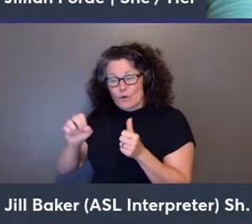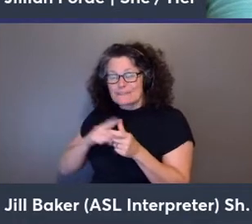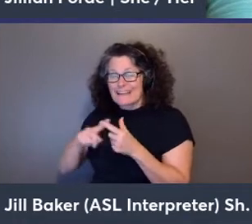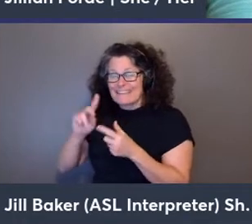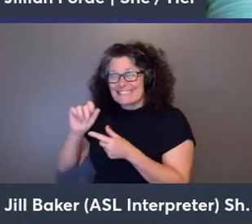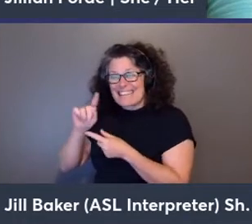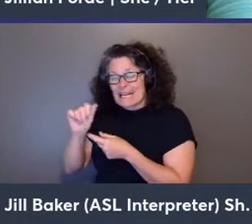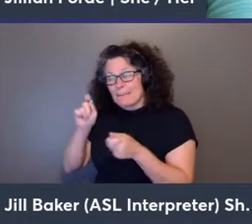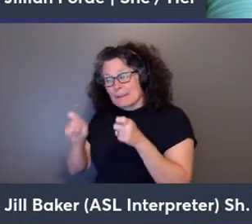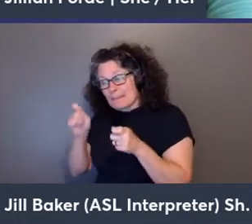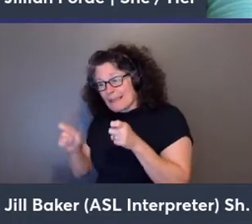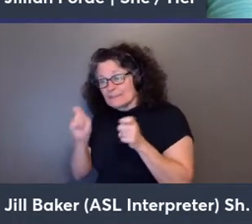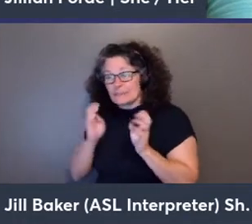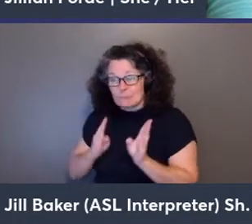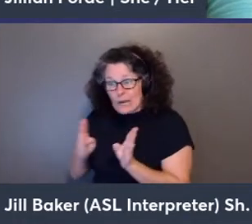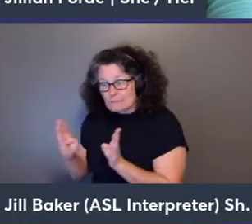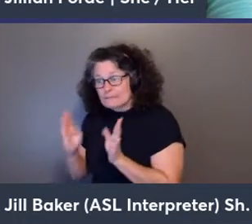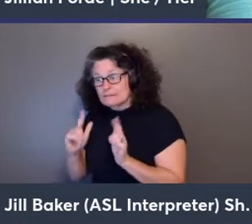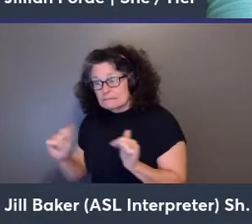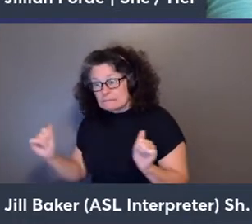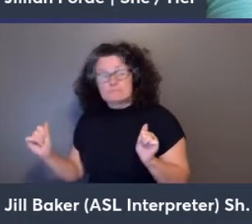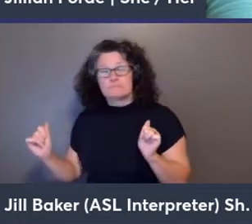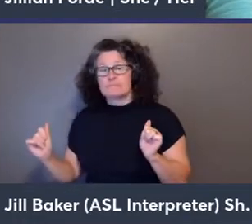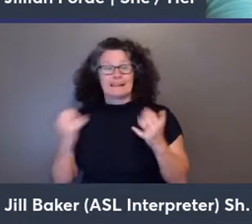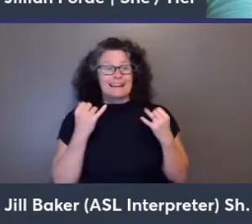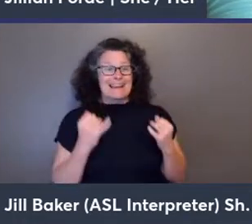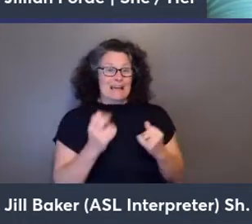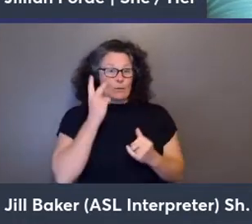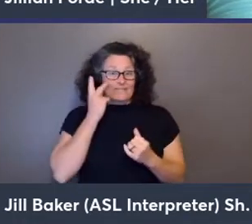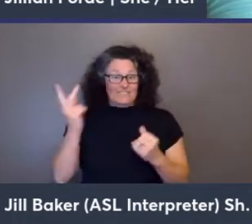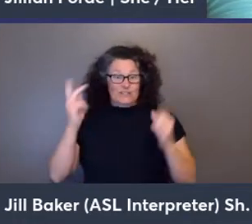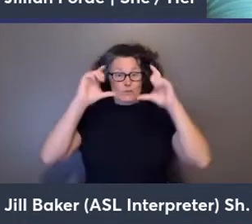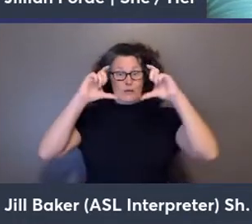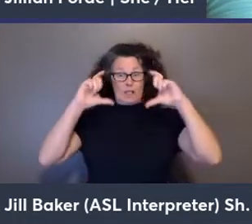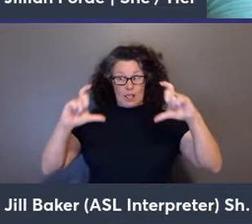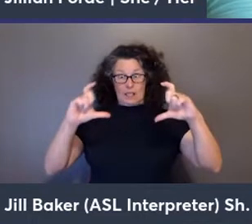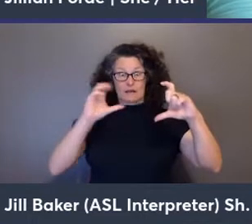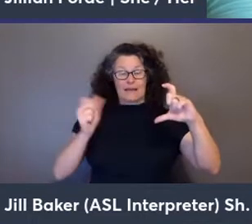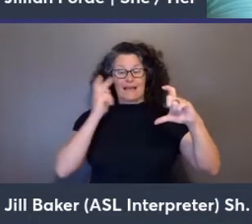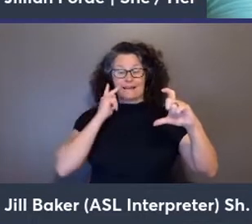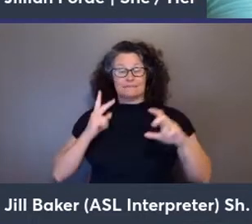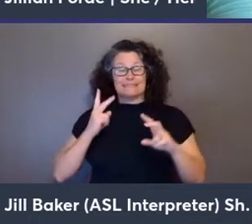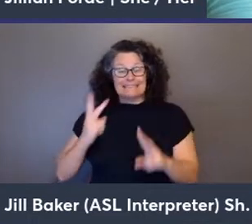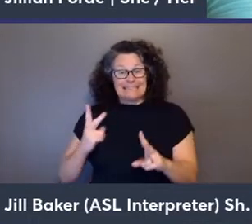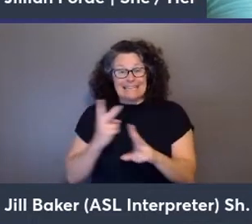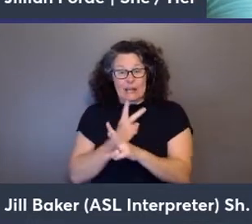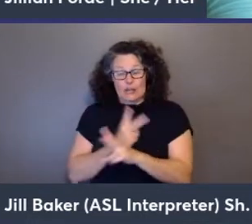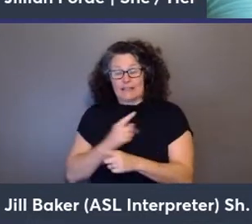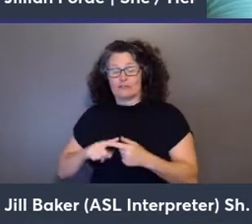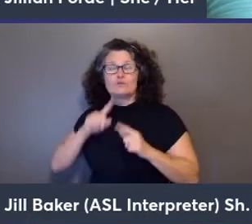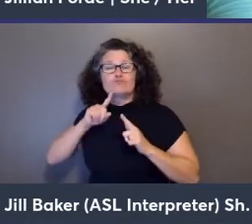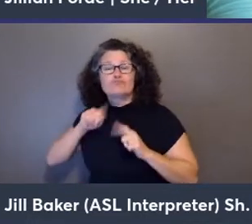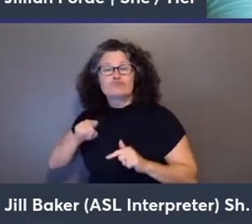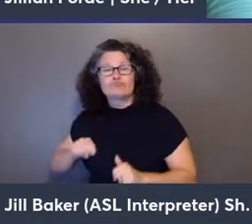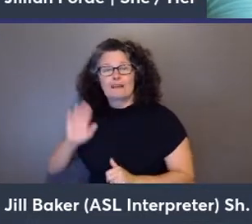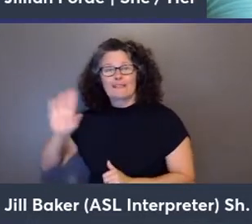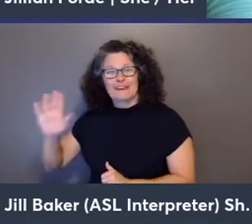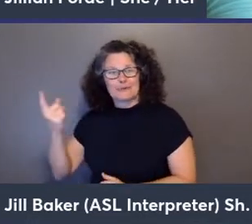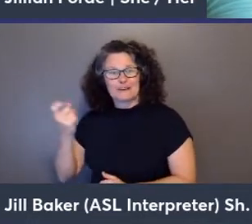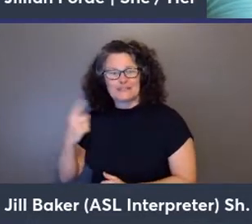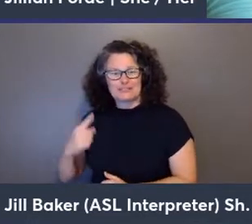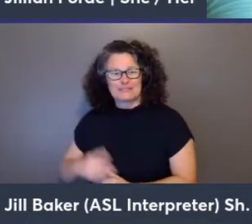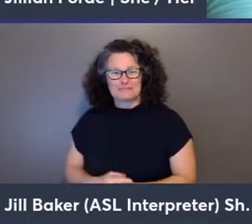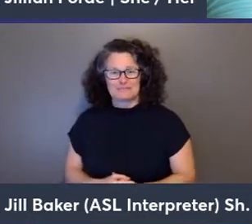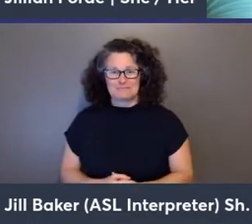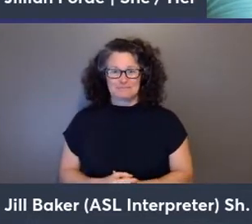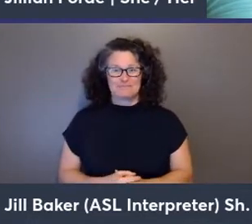manipulation, data prep. They will be able to directly in the visual and then build some calculation to answer some questions. So I'm listing